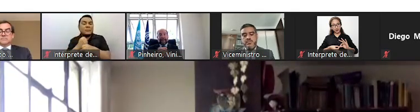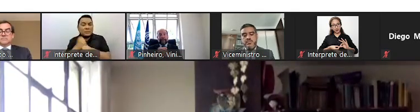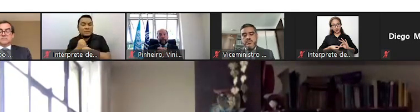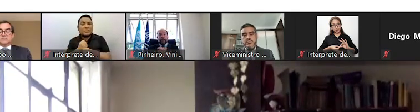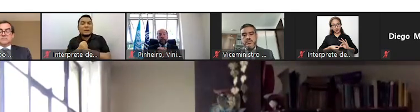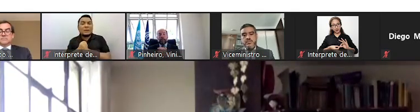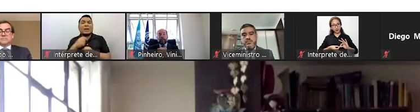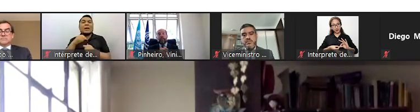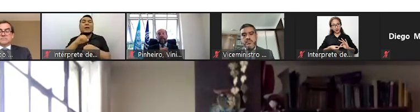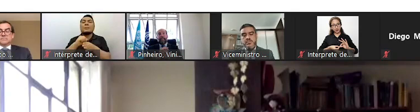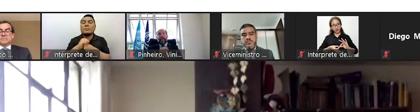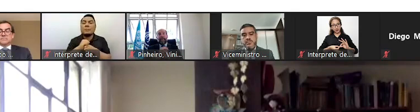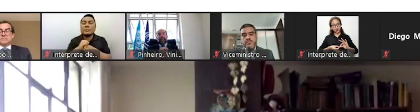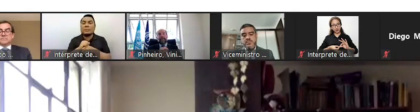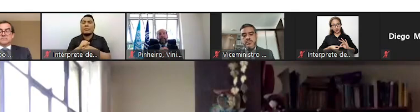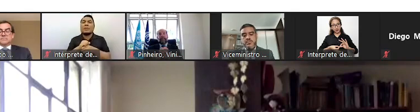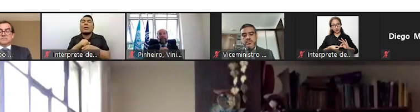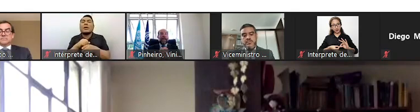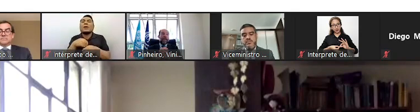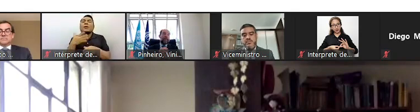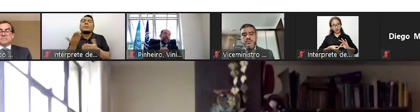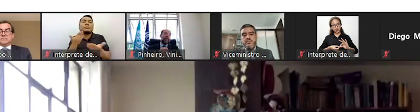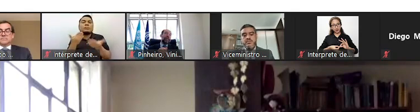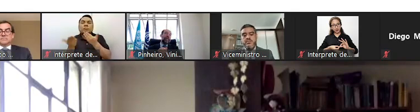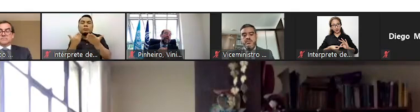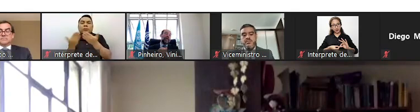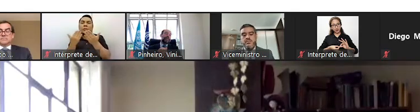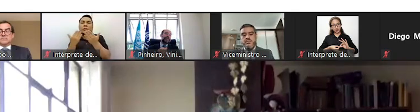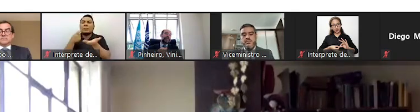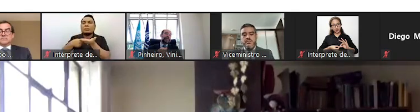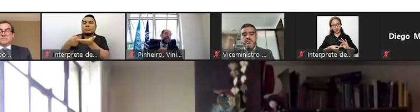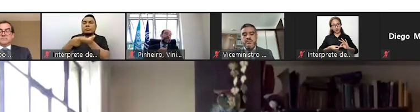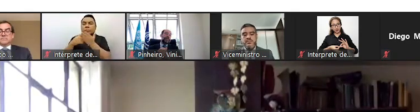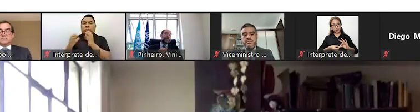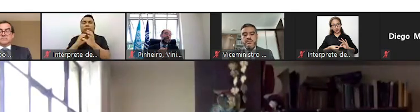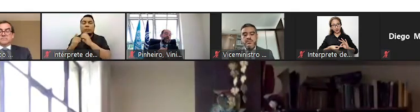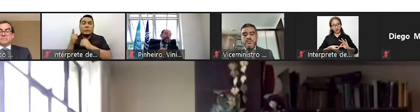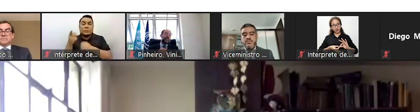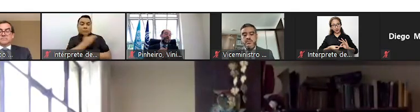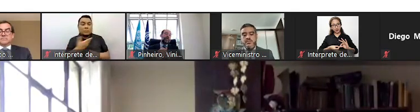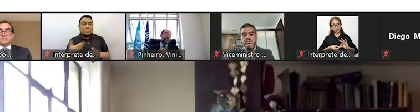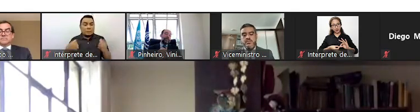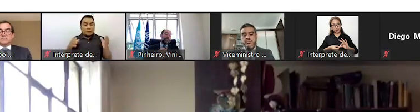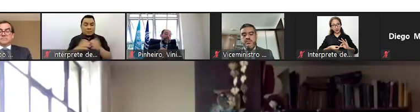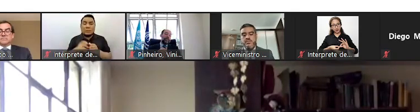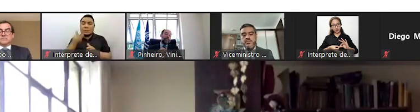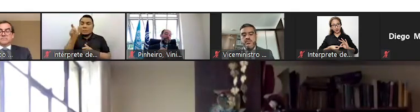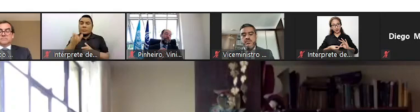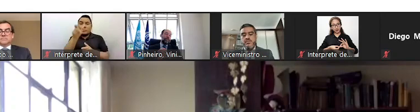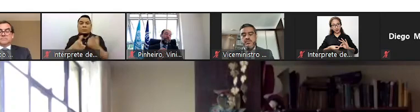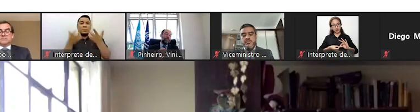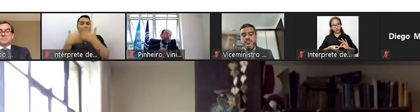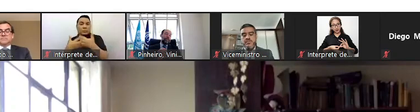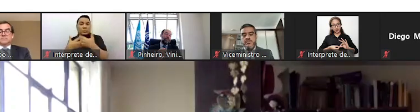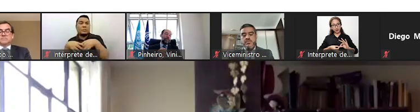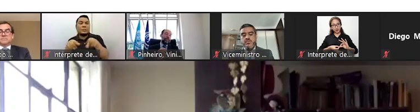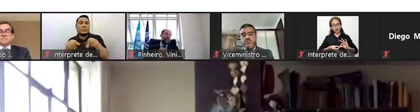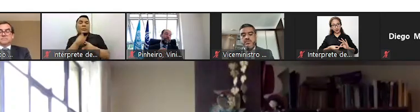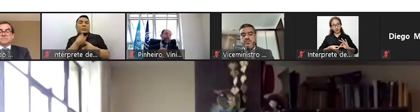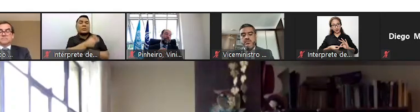be a pilot exercise without an exercising dialogue between the state the different business